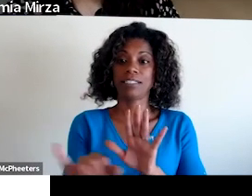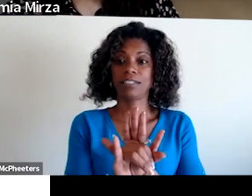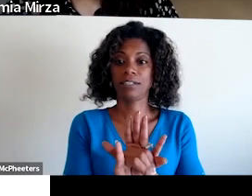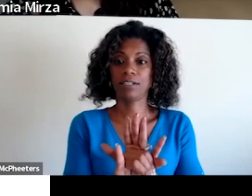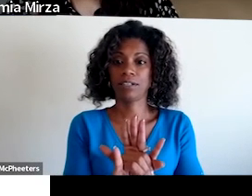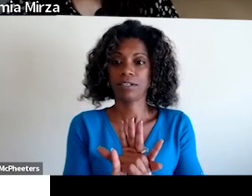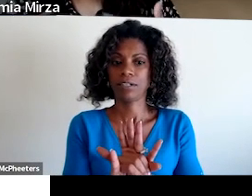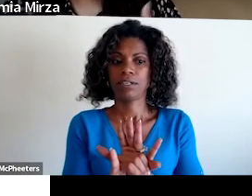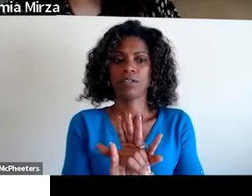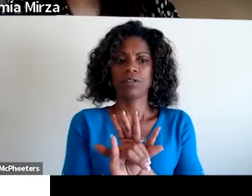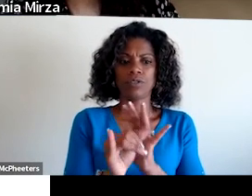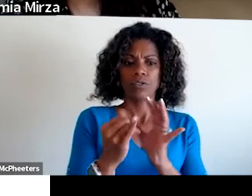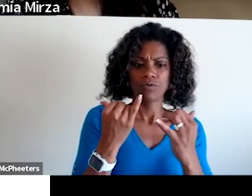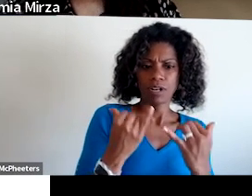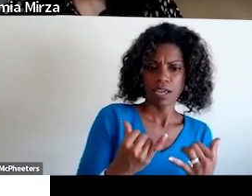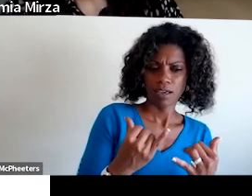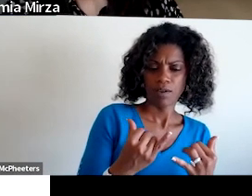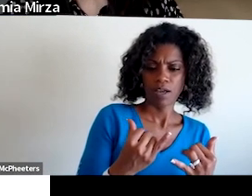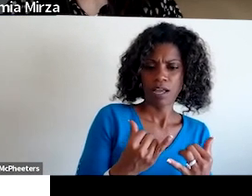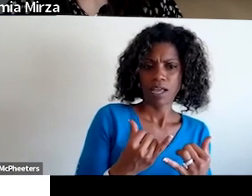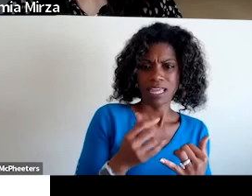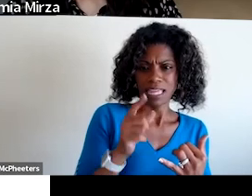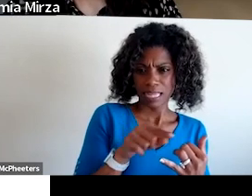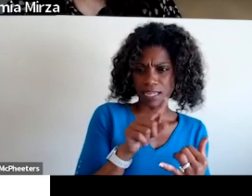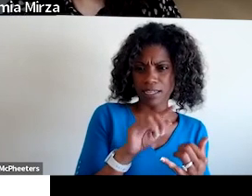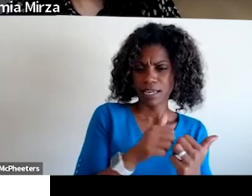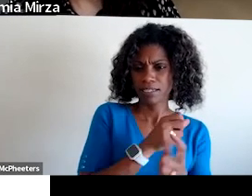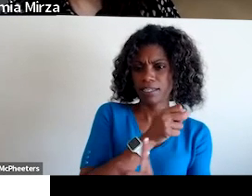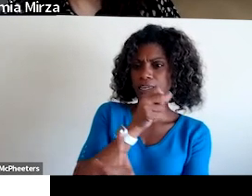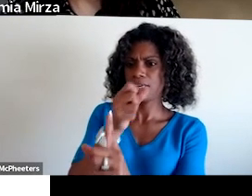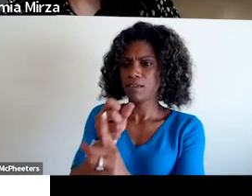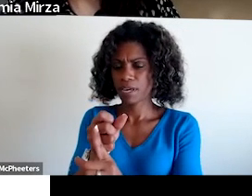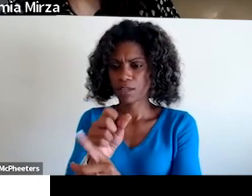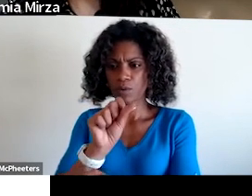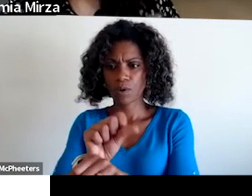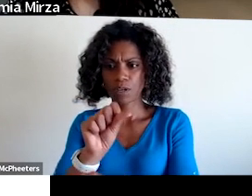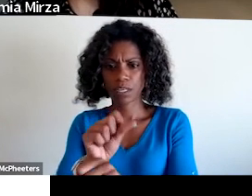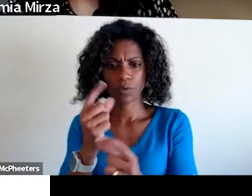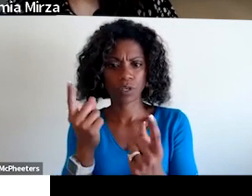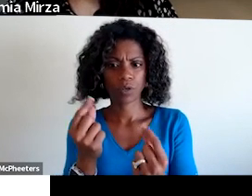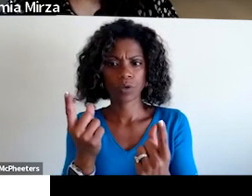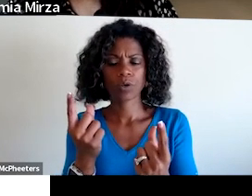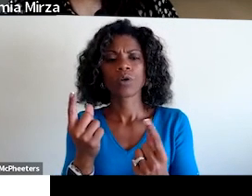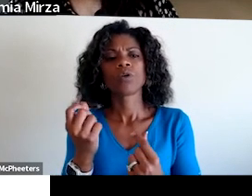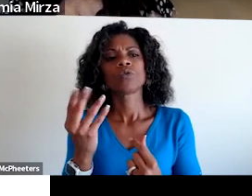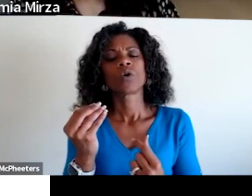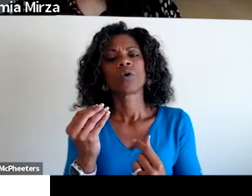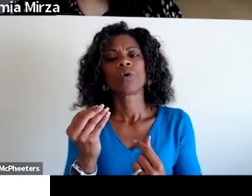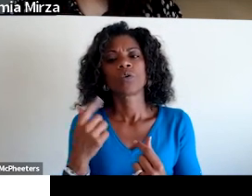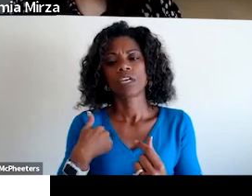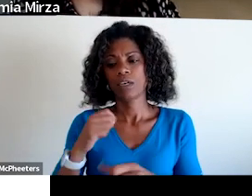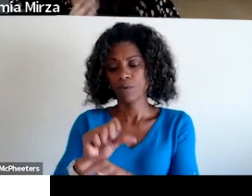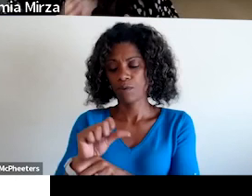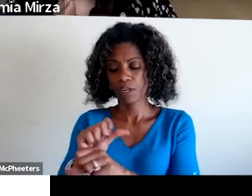that impact the work that we do? So one example, we've been working with a client that's in the